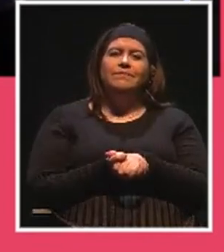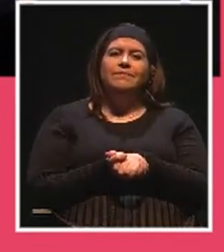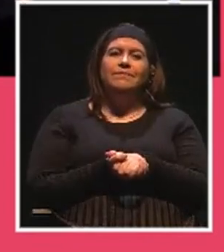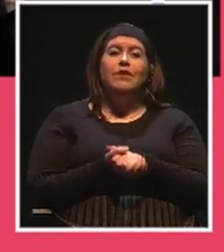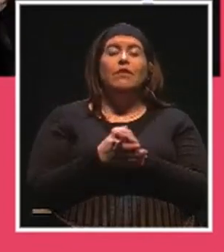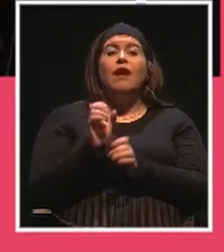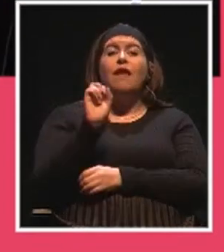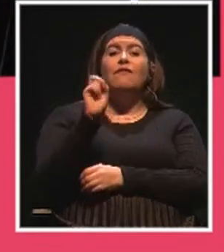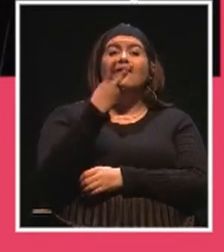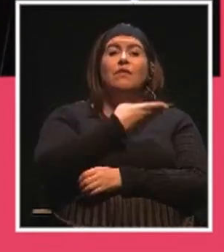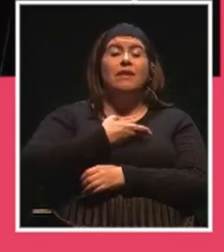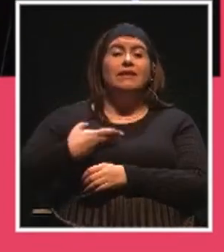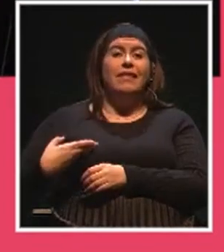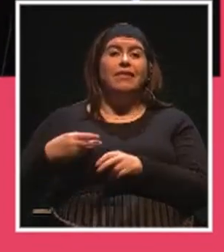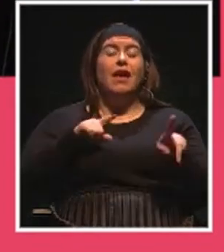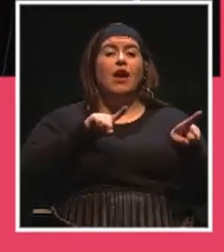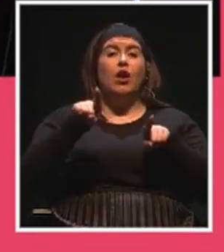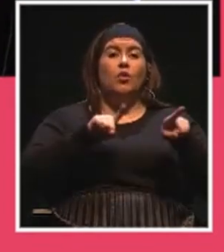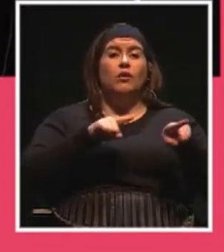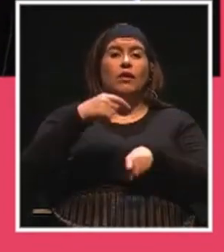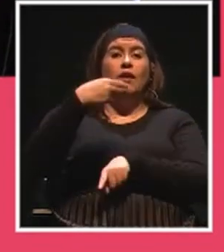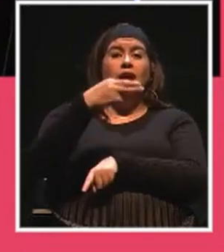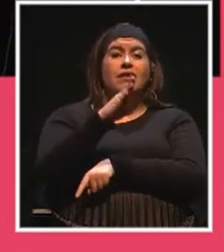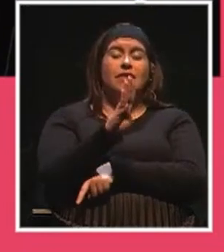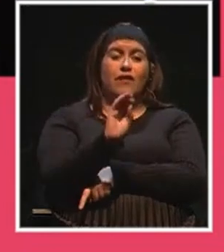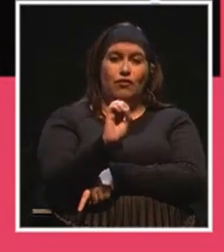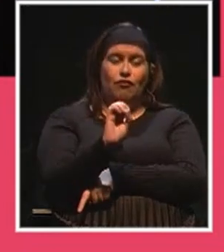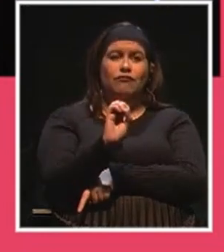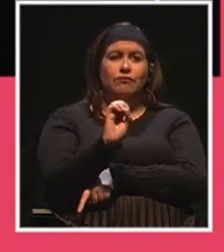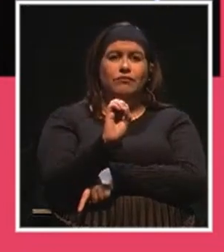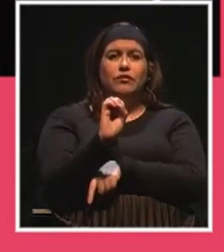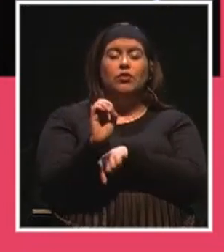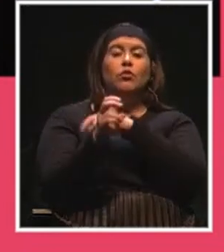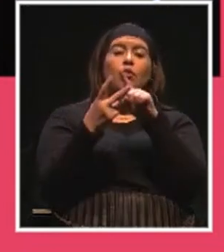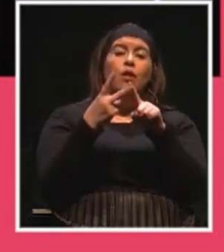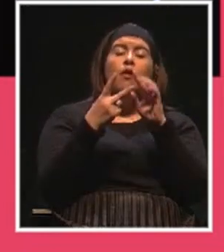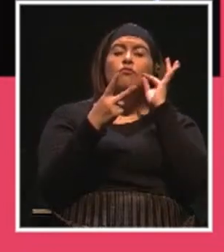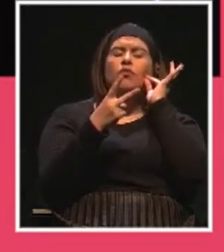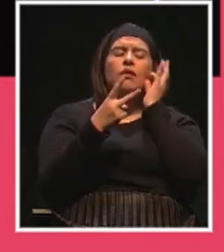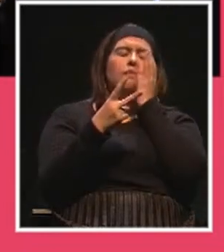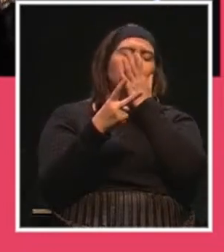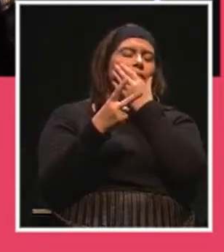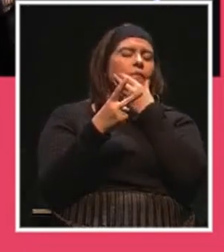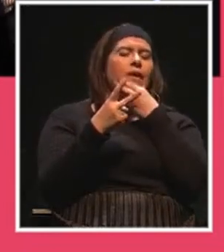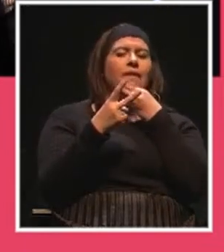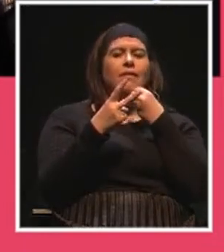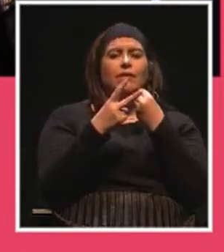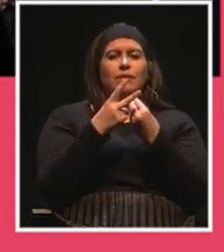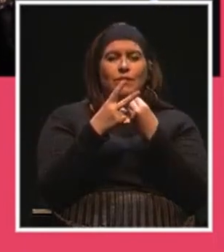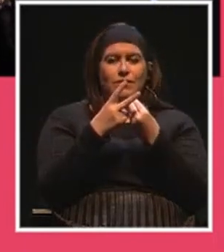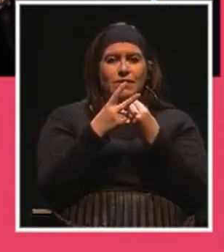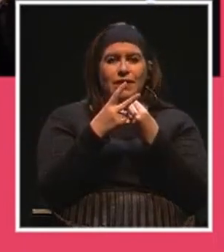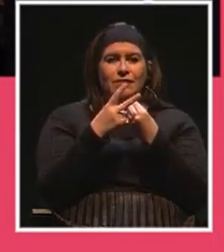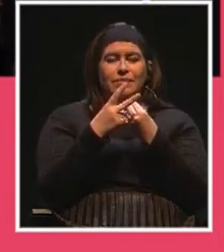for HBO. Wonderful, wonderful, wonderful woman, and one of the best marketers I think I've ever met,